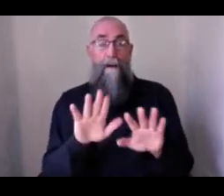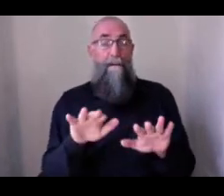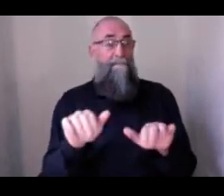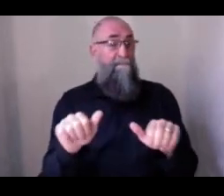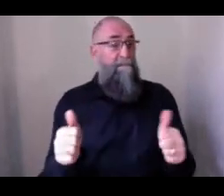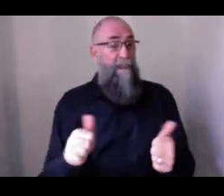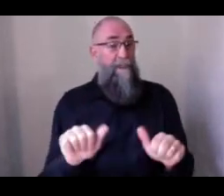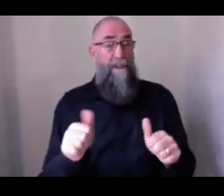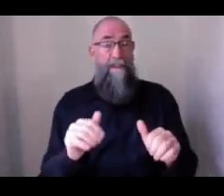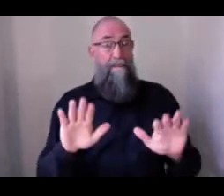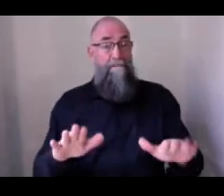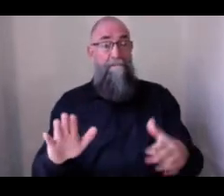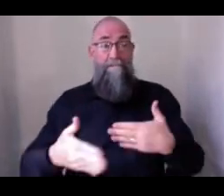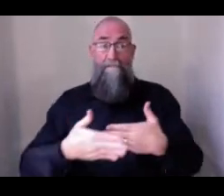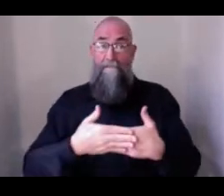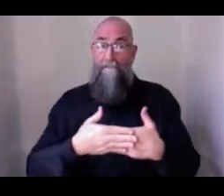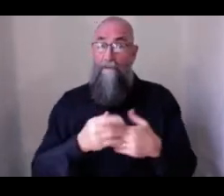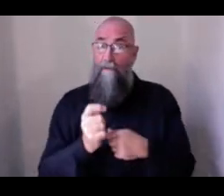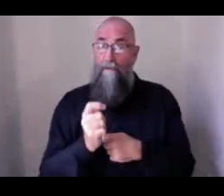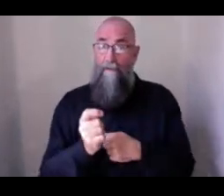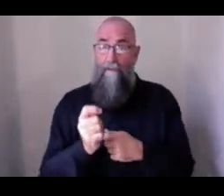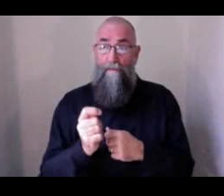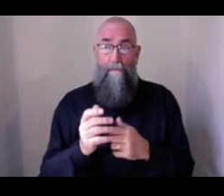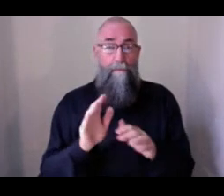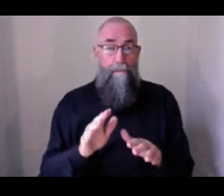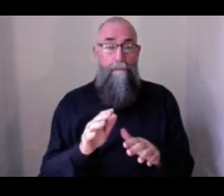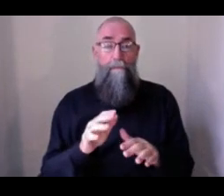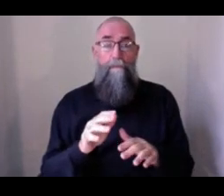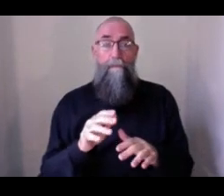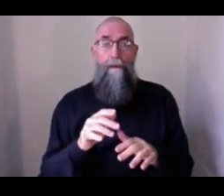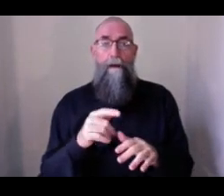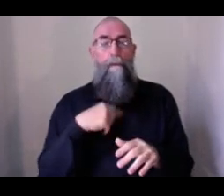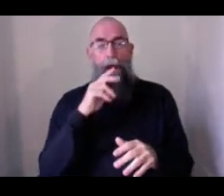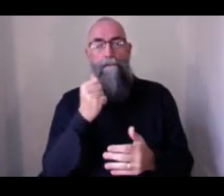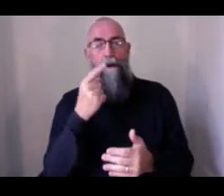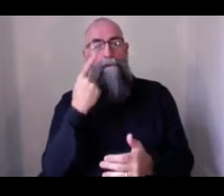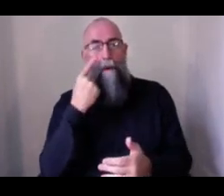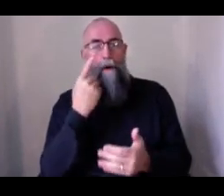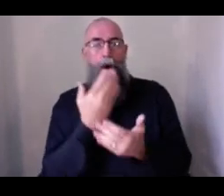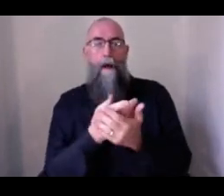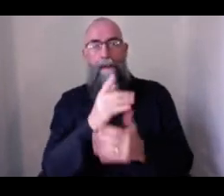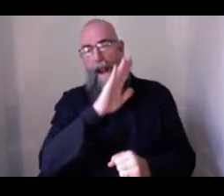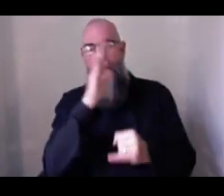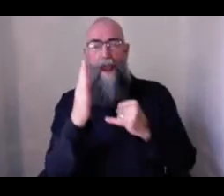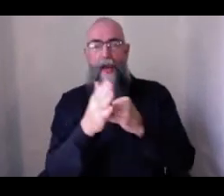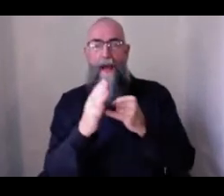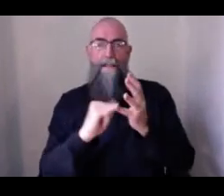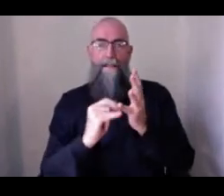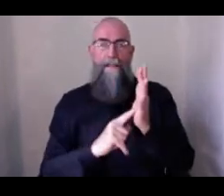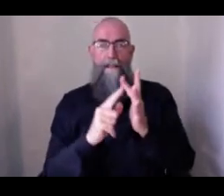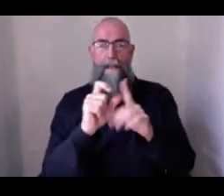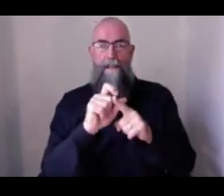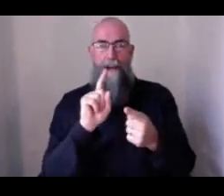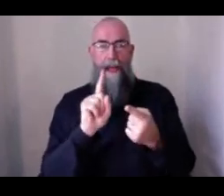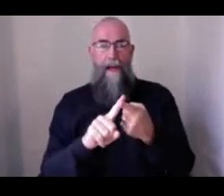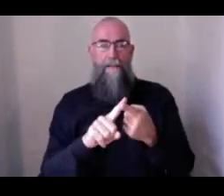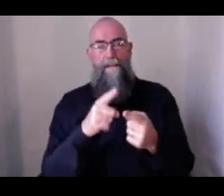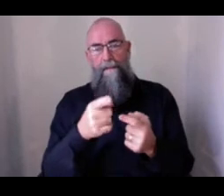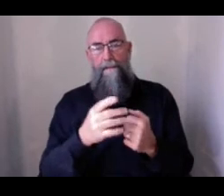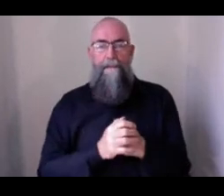burning questions left, and we might go to the final slide, Kartika. Oh, it's not quite the final slide,